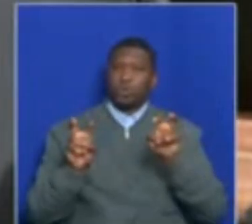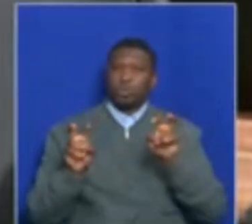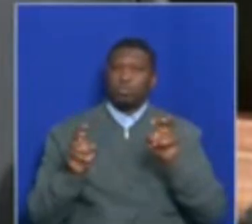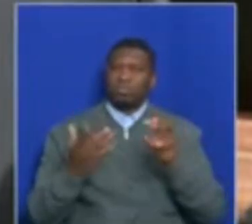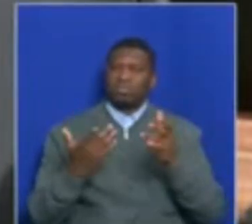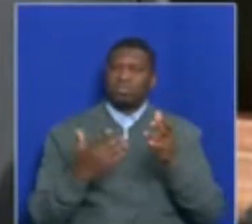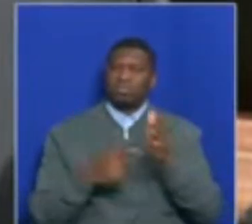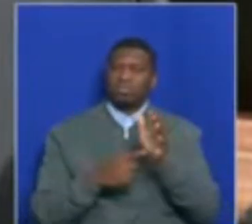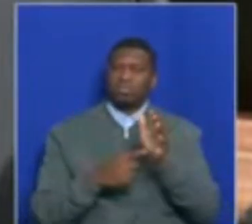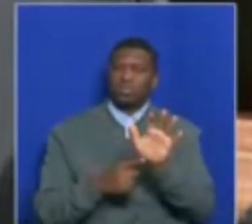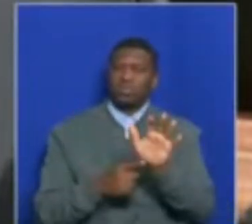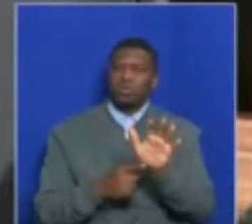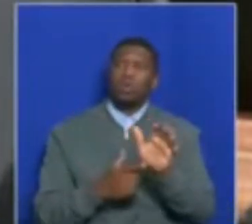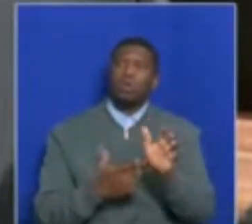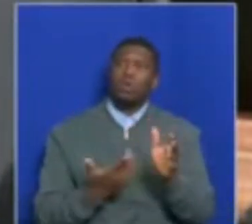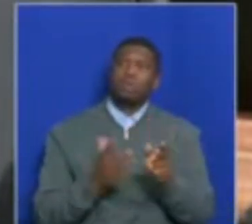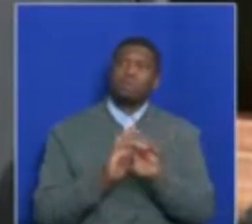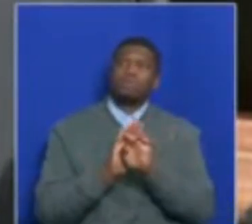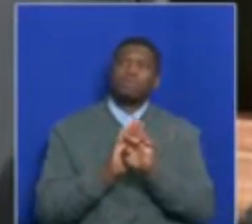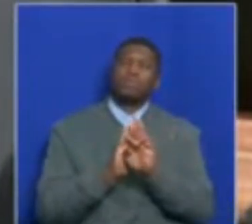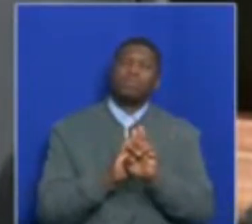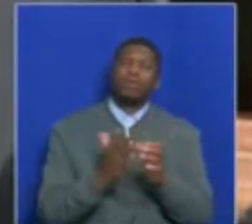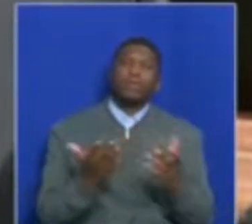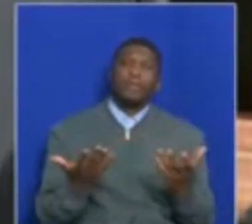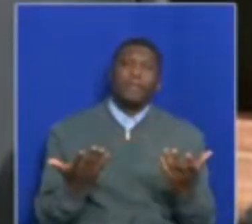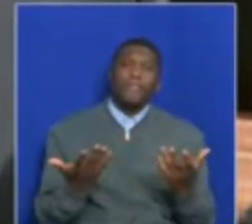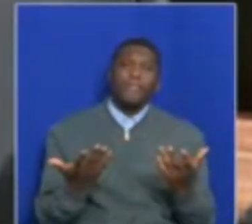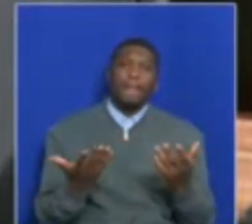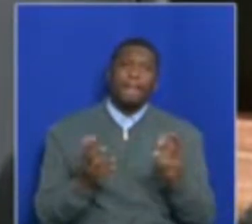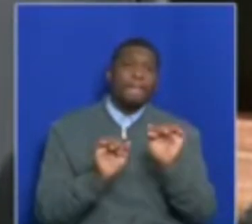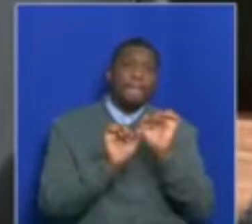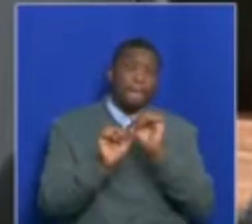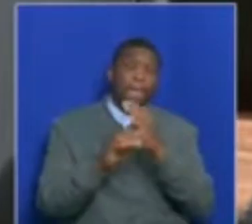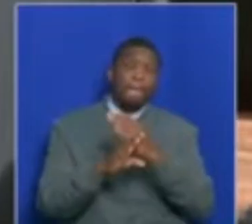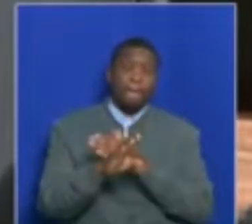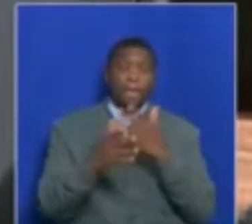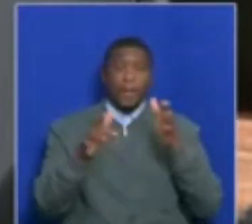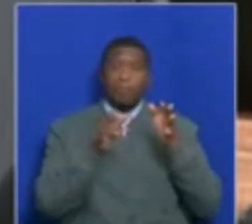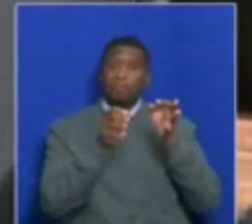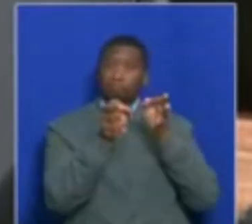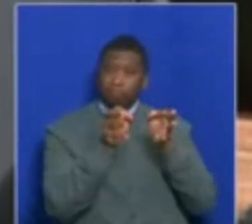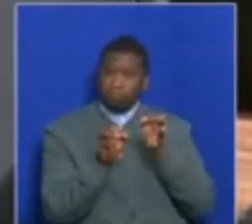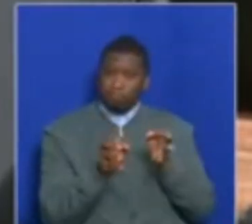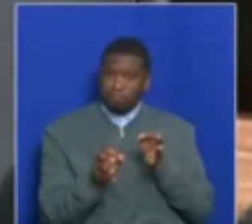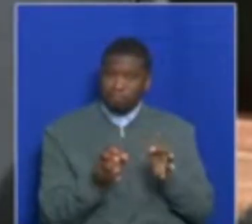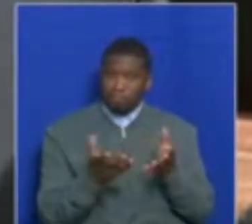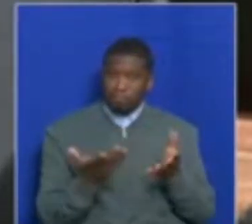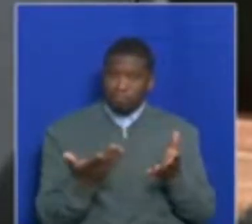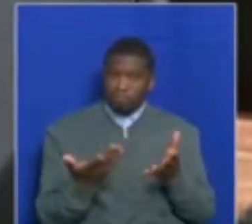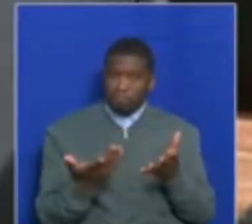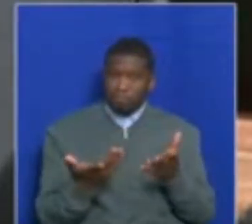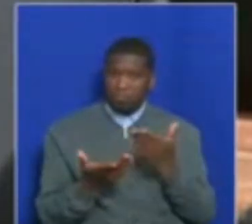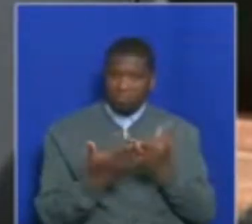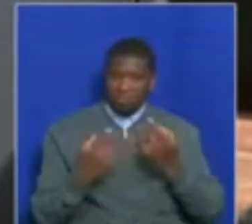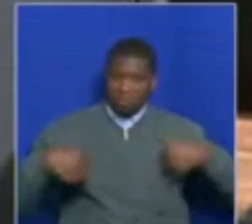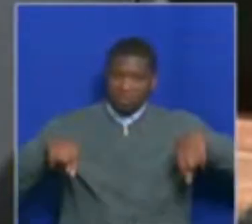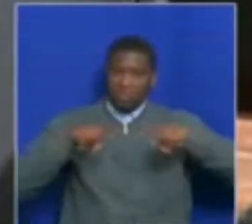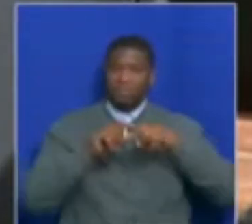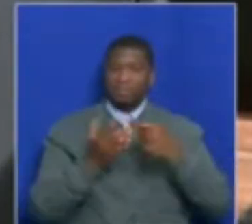what you've been saying to the Commission, can we discuss can you go to the Hiberdine